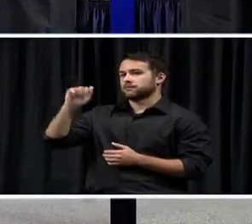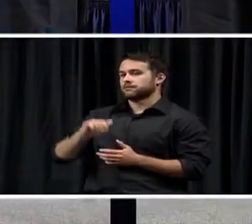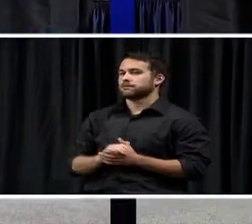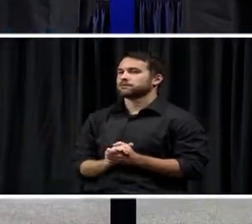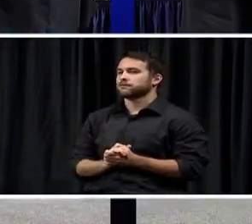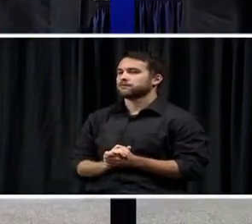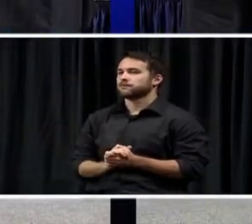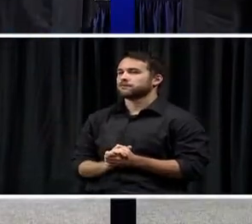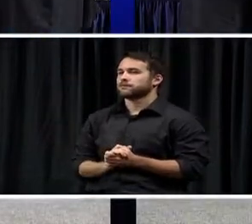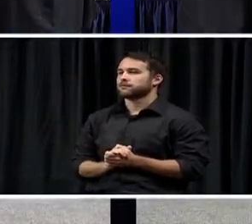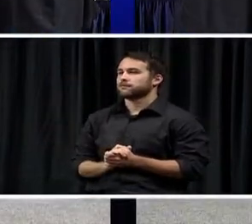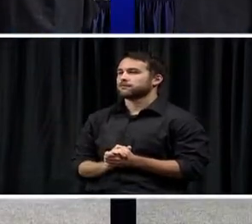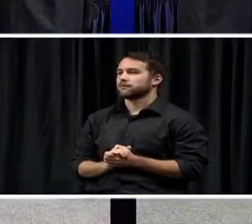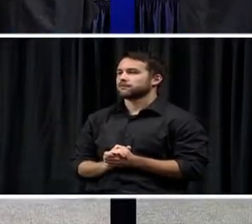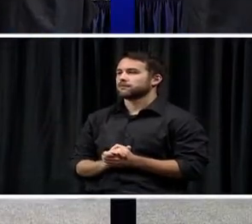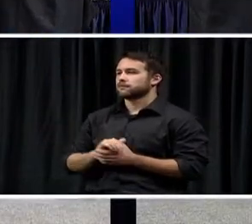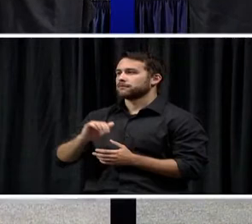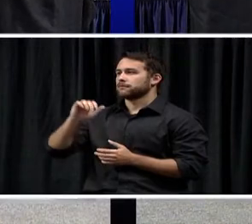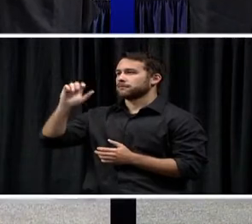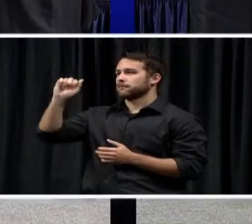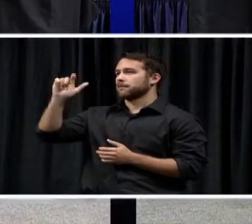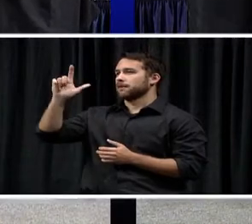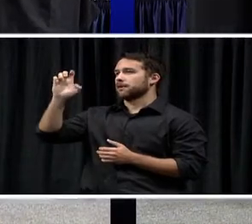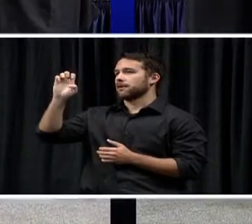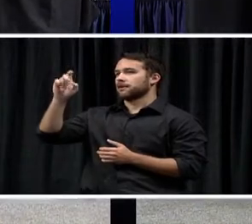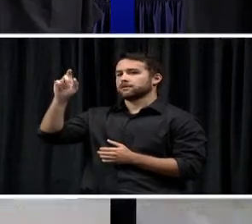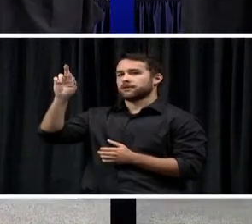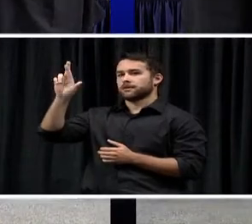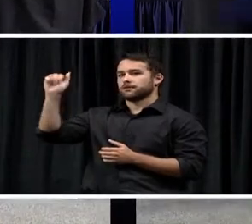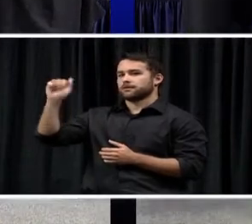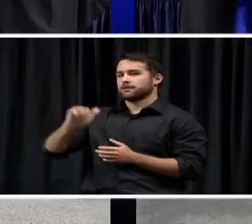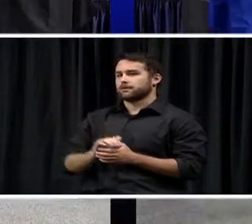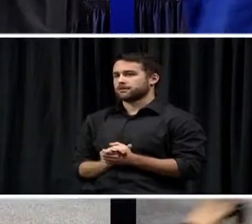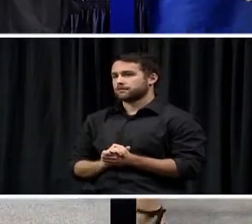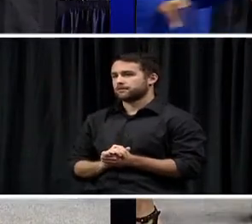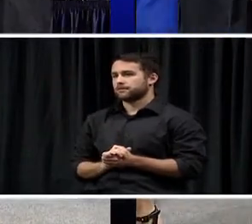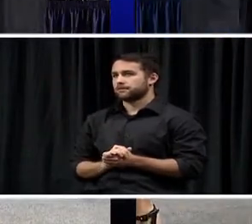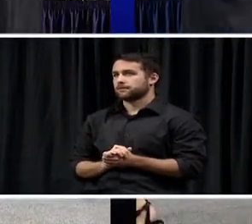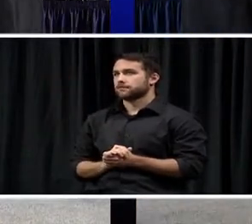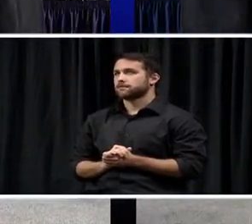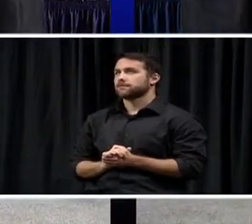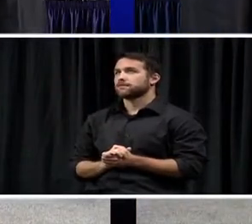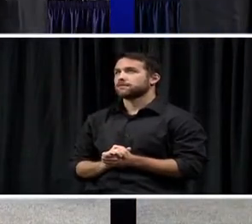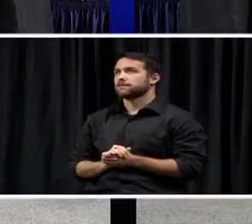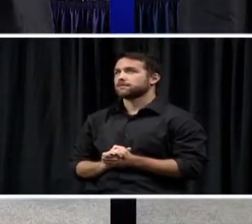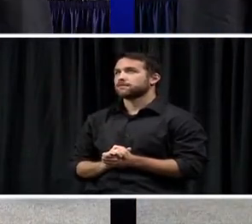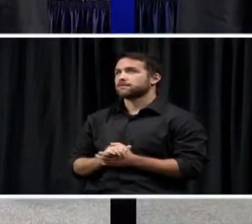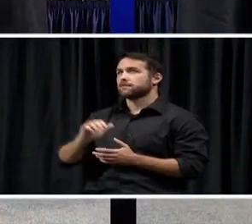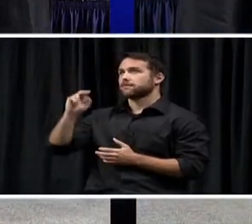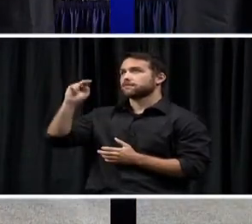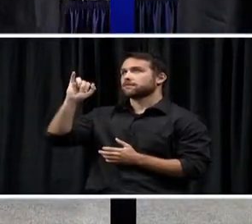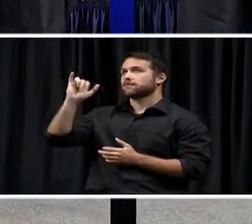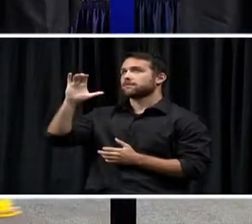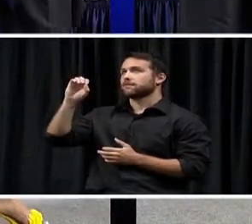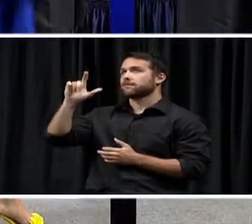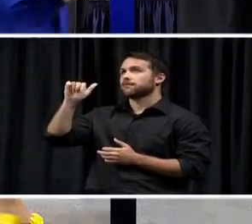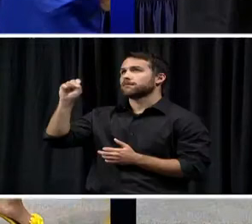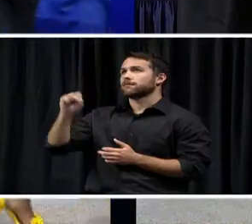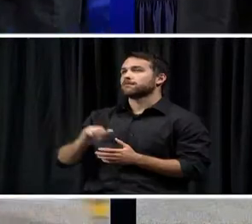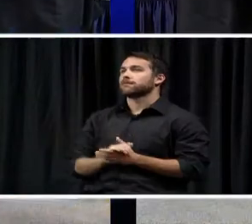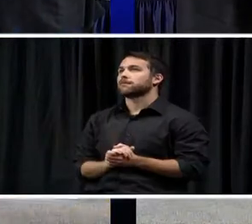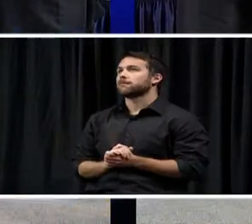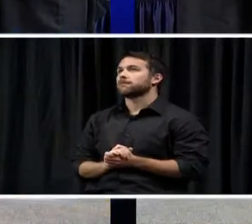Ramirez. Pamela Alexandra Vicencio Guzman. Nicholas Vasquez